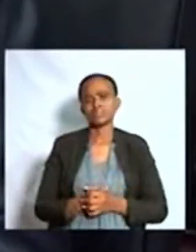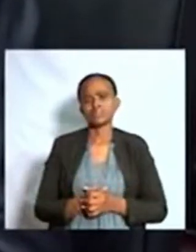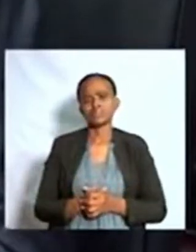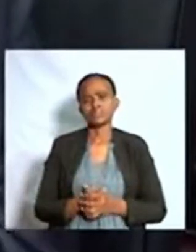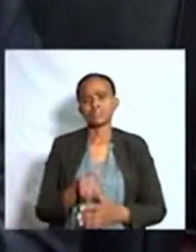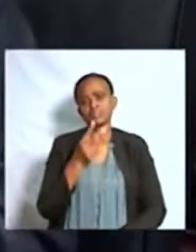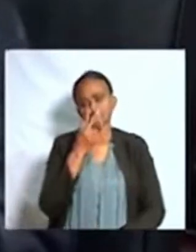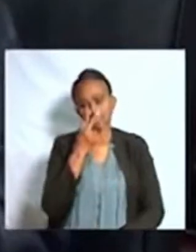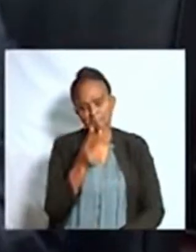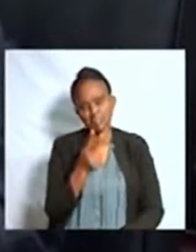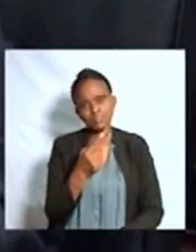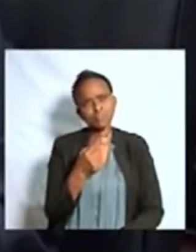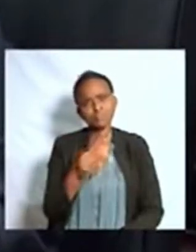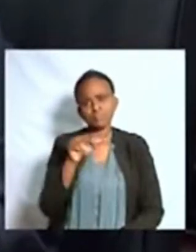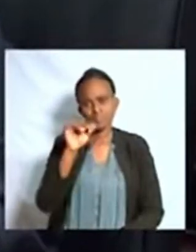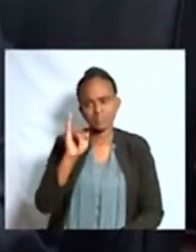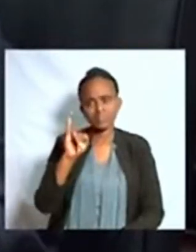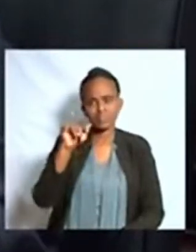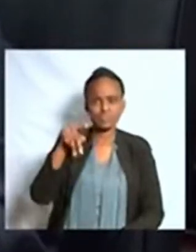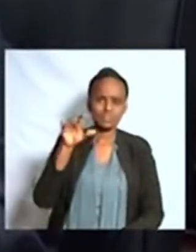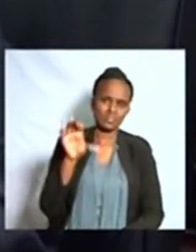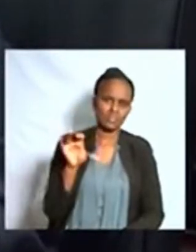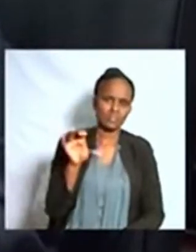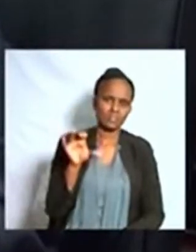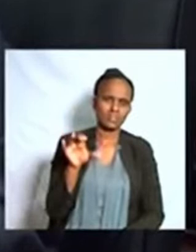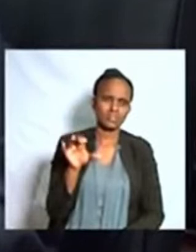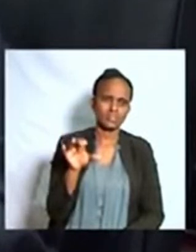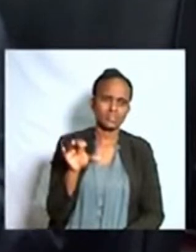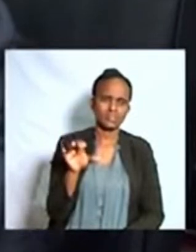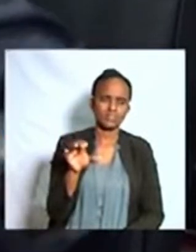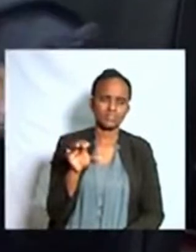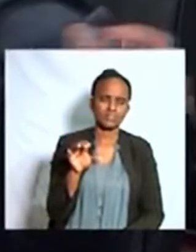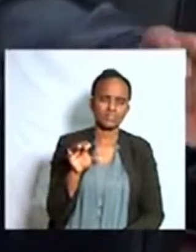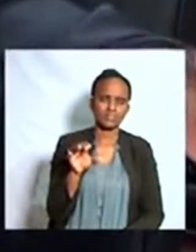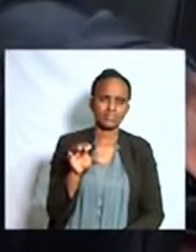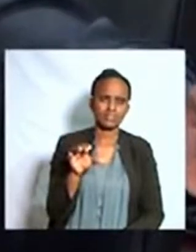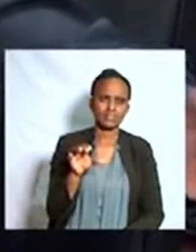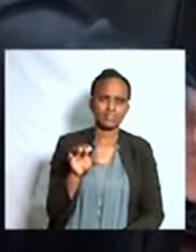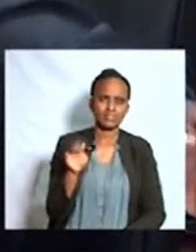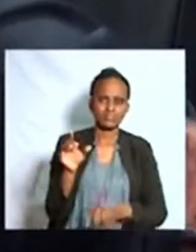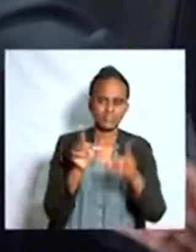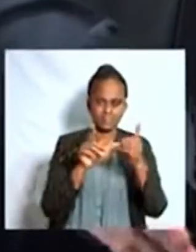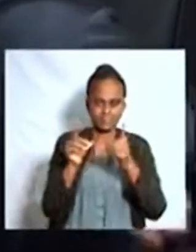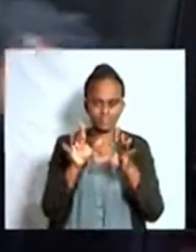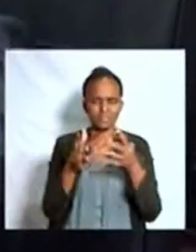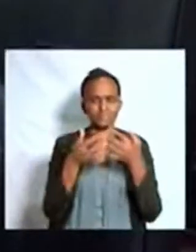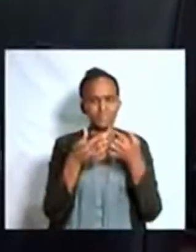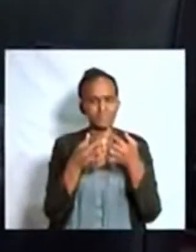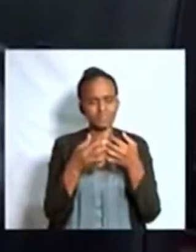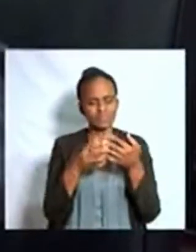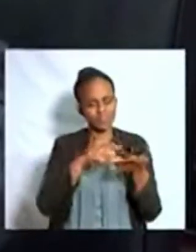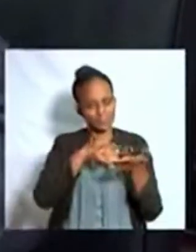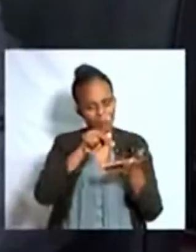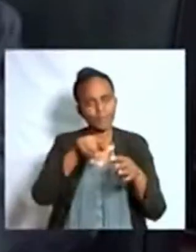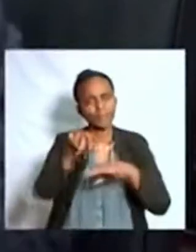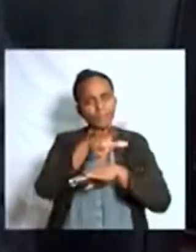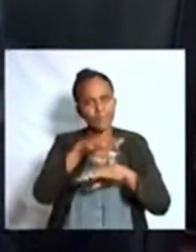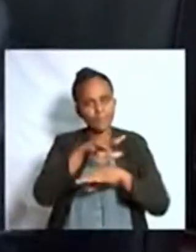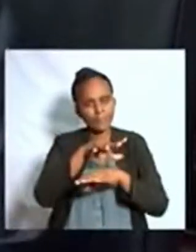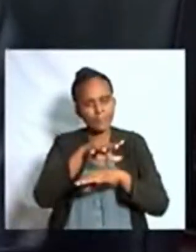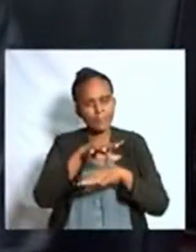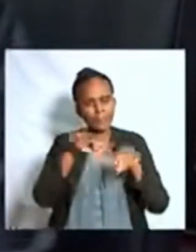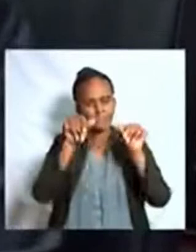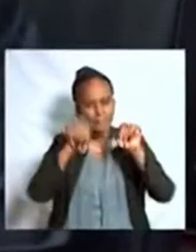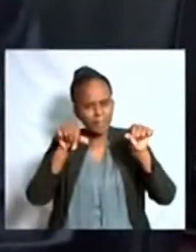look at IPCs. Okay. By the director of engineering, you overpay. At